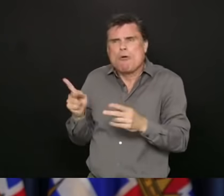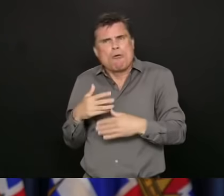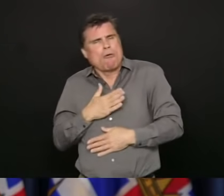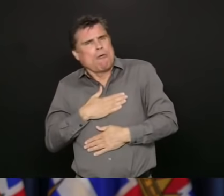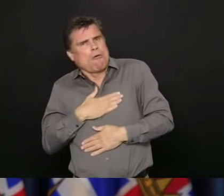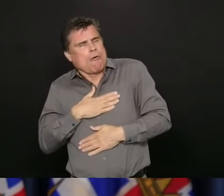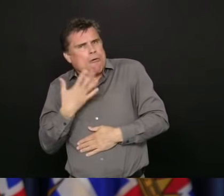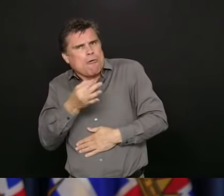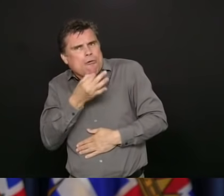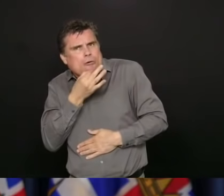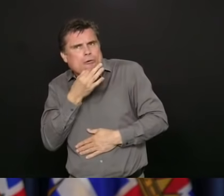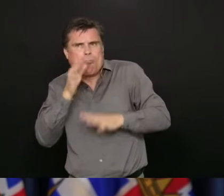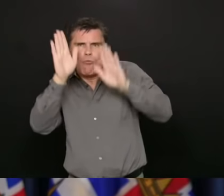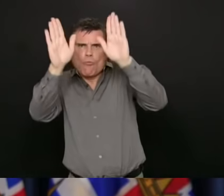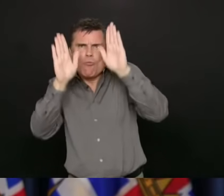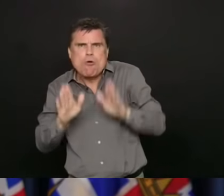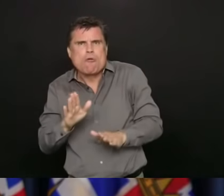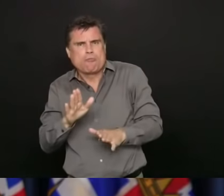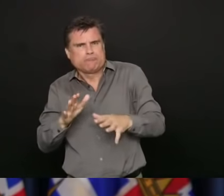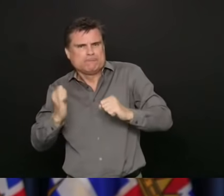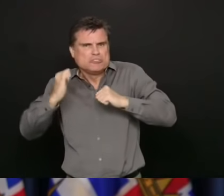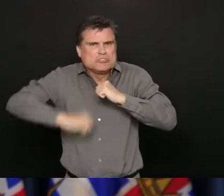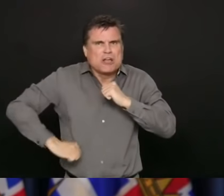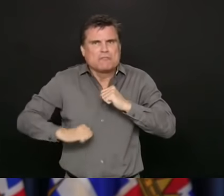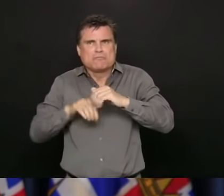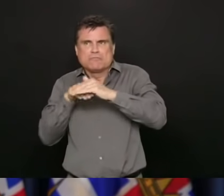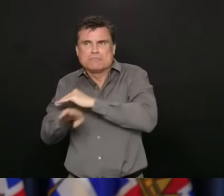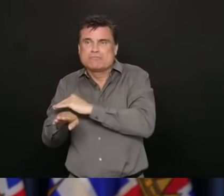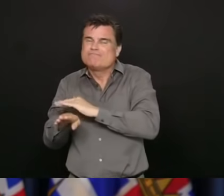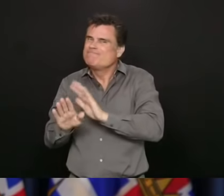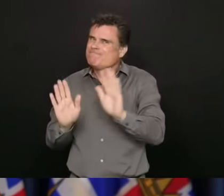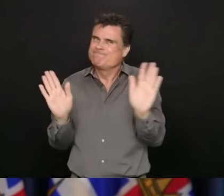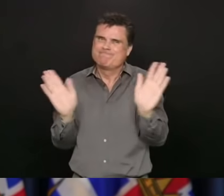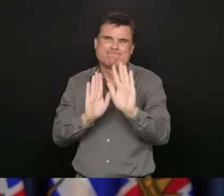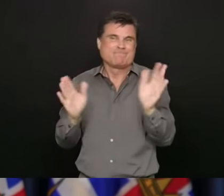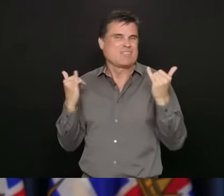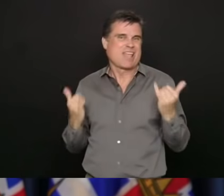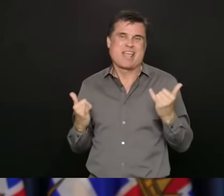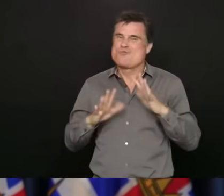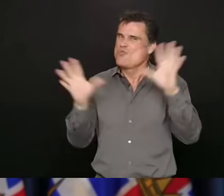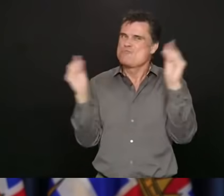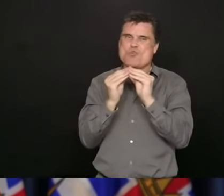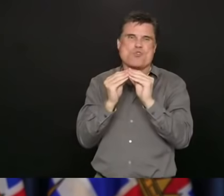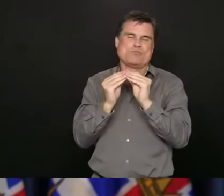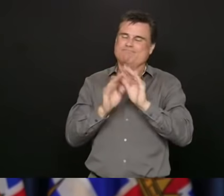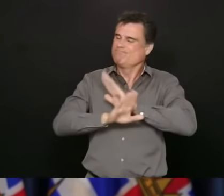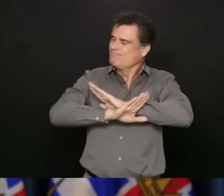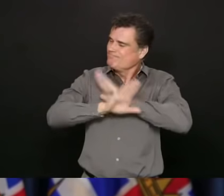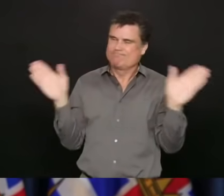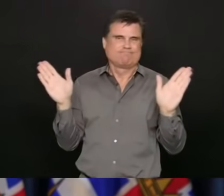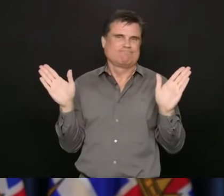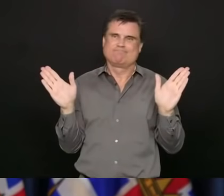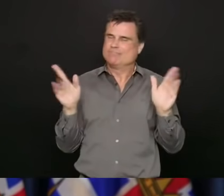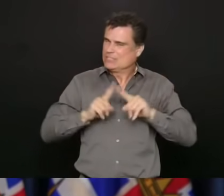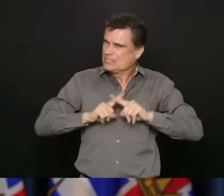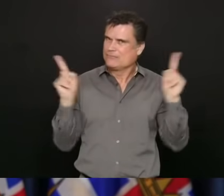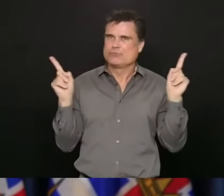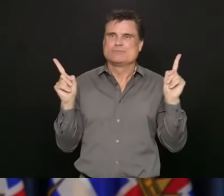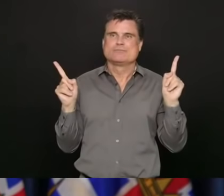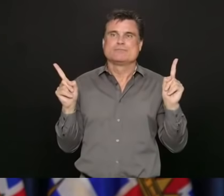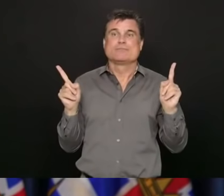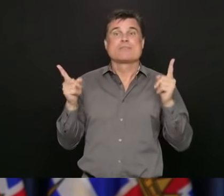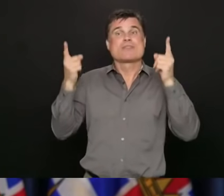Now, that just can't continue, but the economic imperative for many in our economy to go to work regardless of their